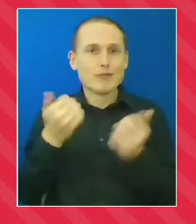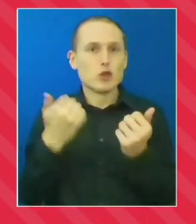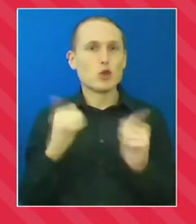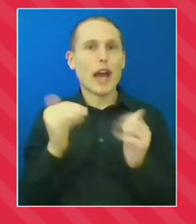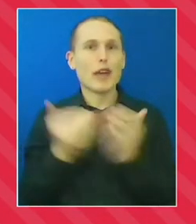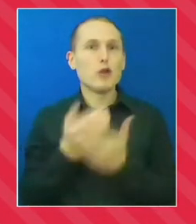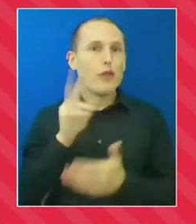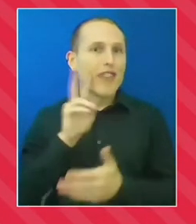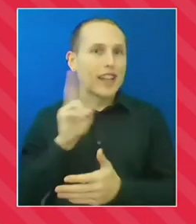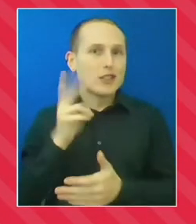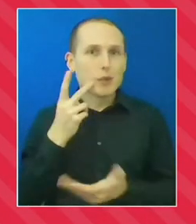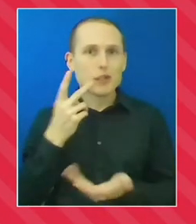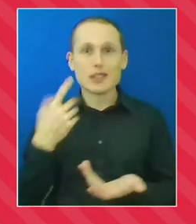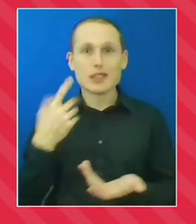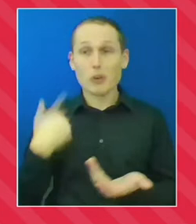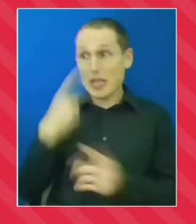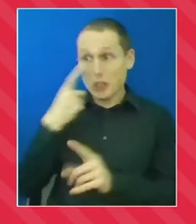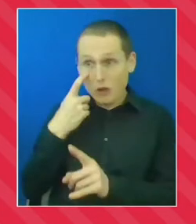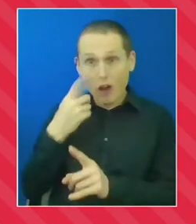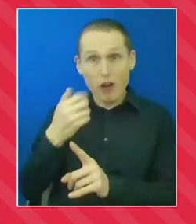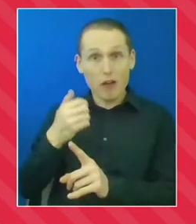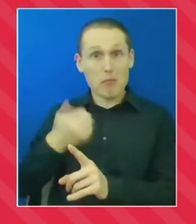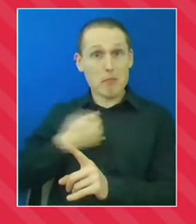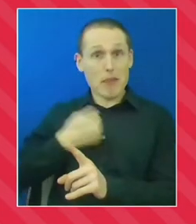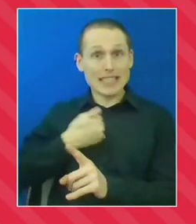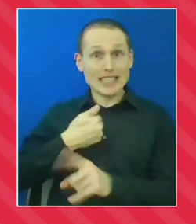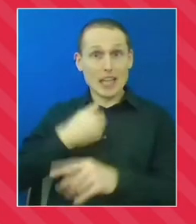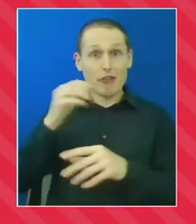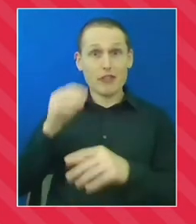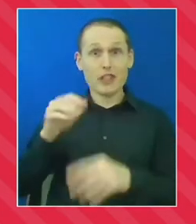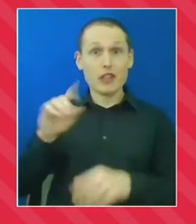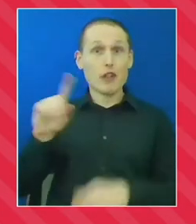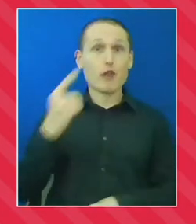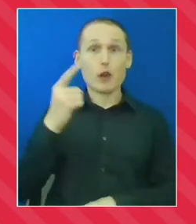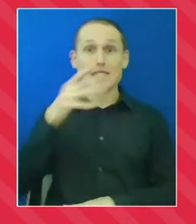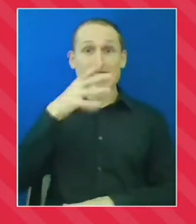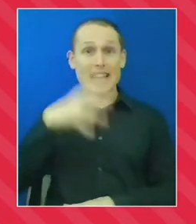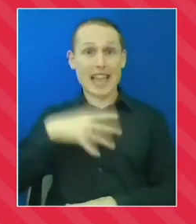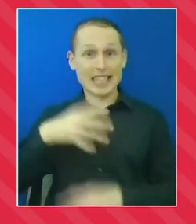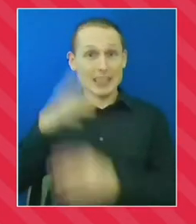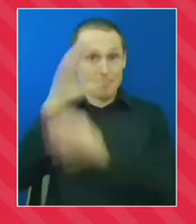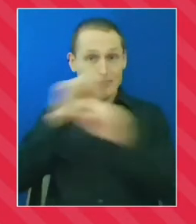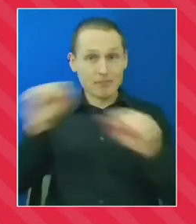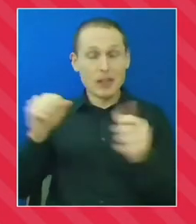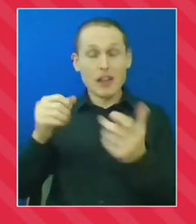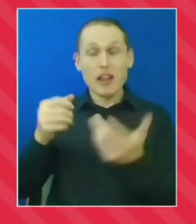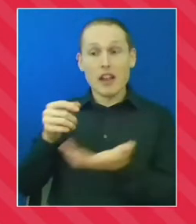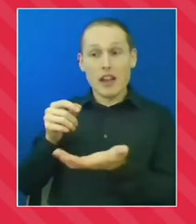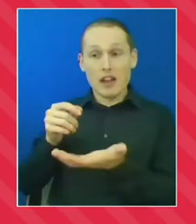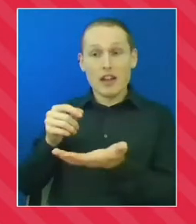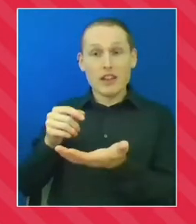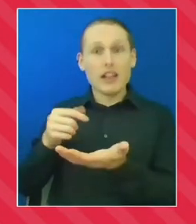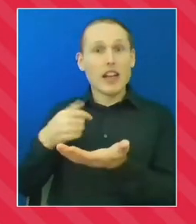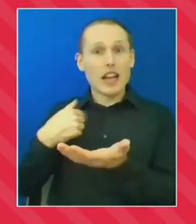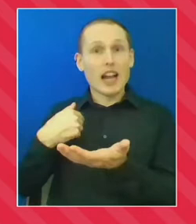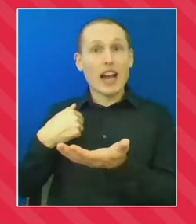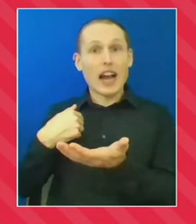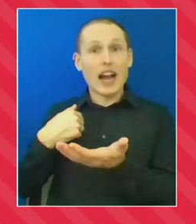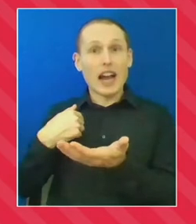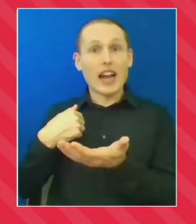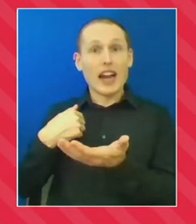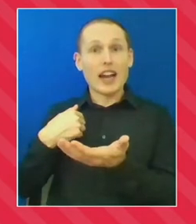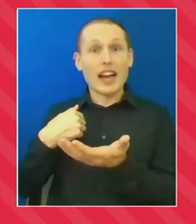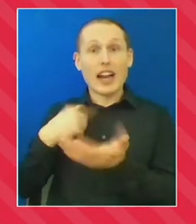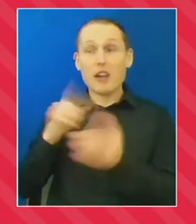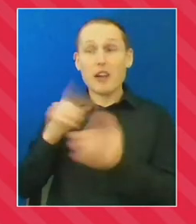that during my time as First Lady. I'll never forget going to one of the nursery schools, one of the Bright Star nursery